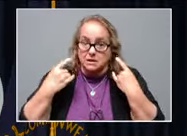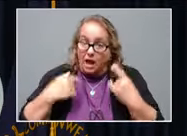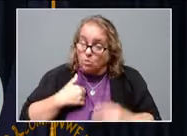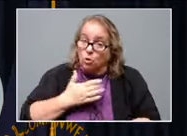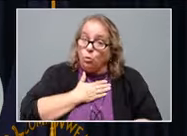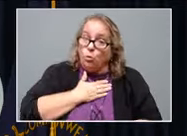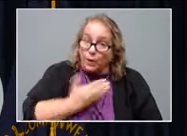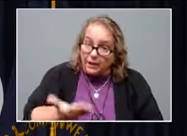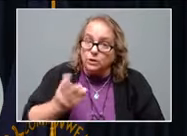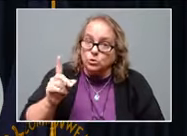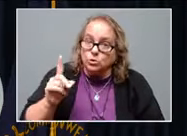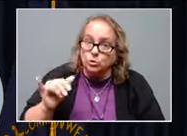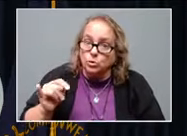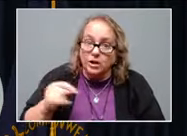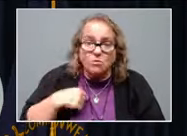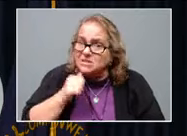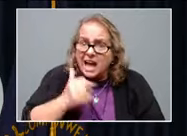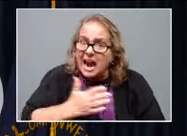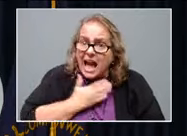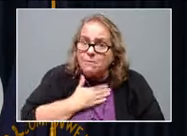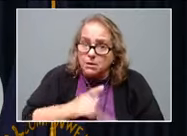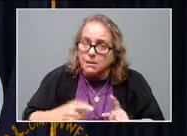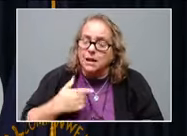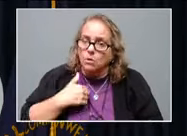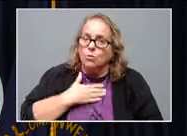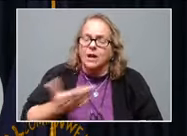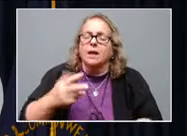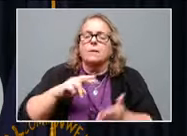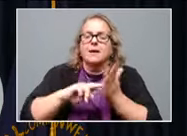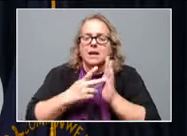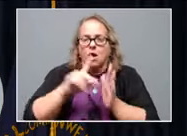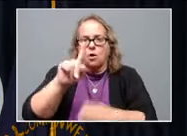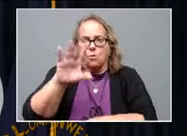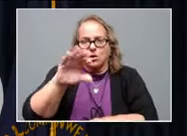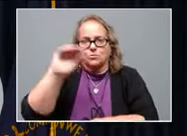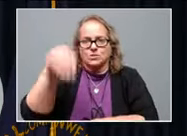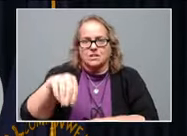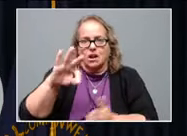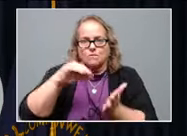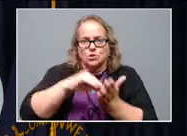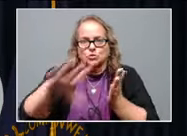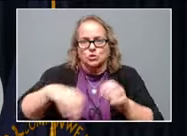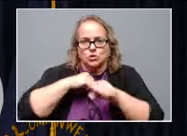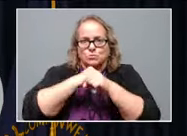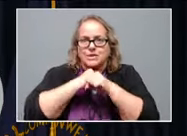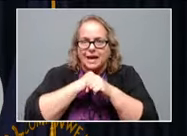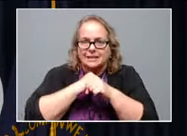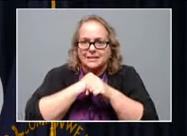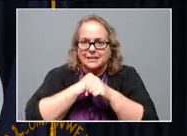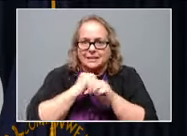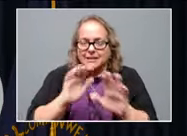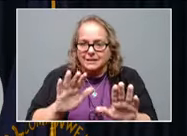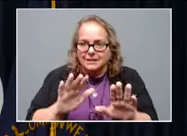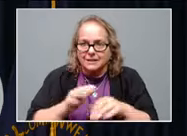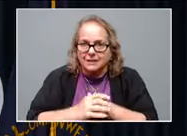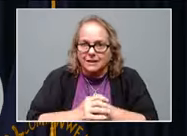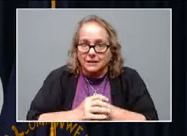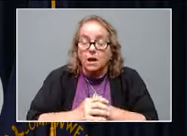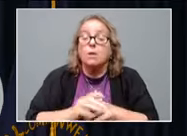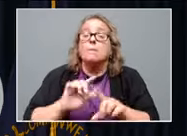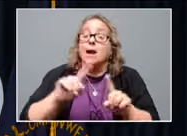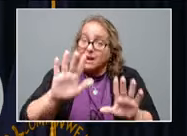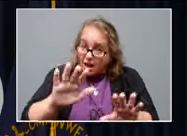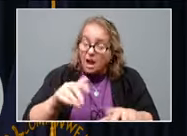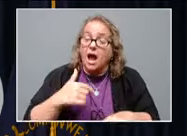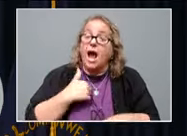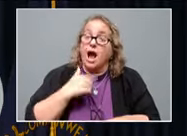to do it. We had 100% of our students that were protected. Now I am heartened by the fact that this